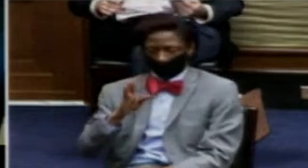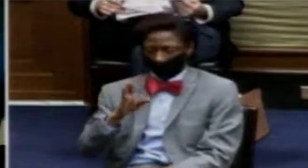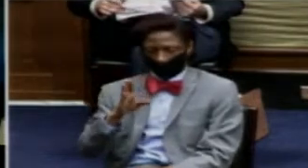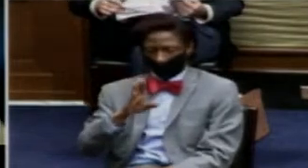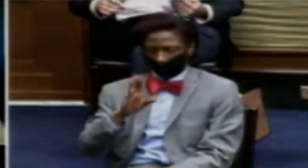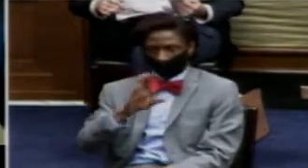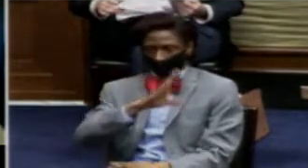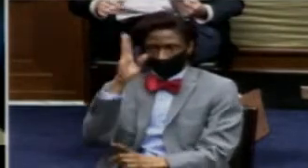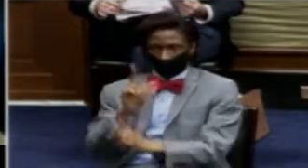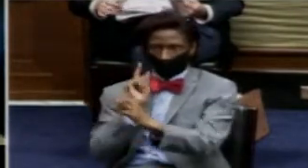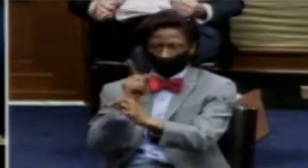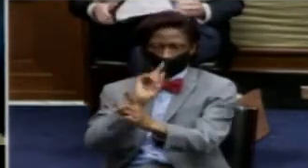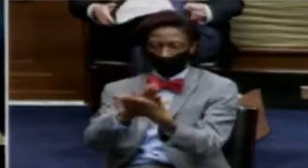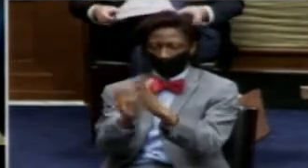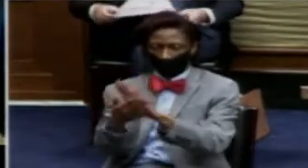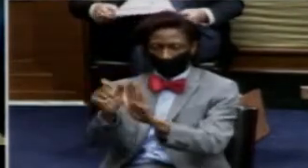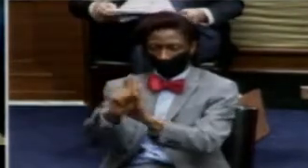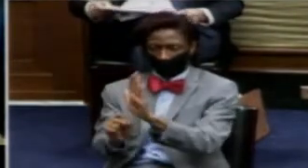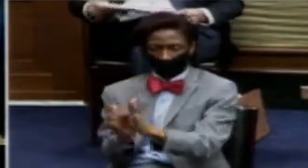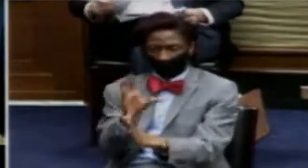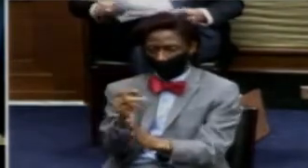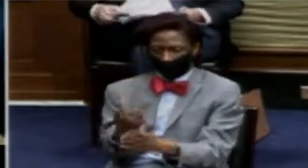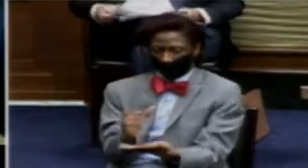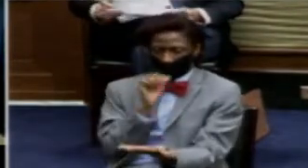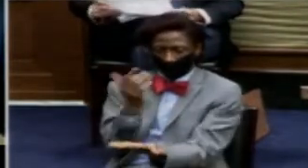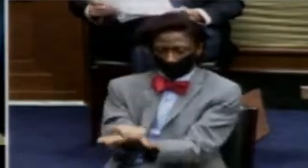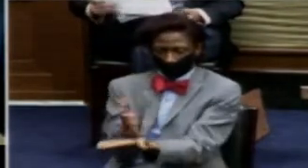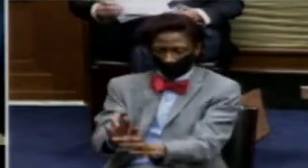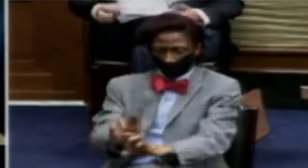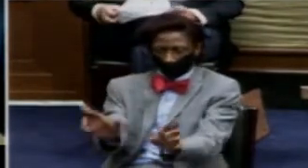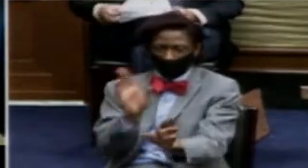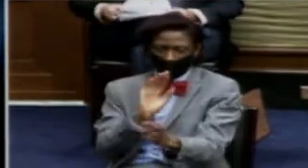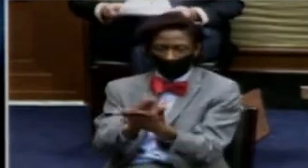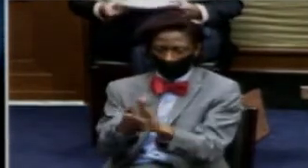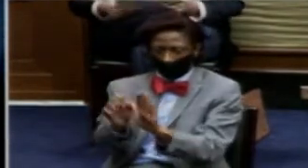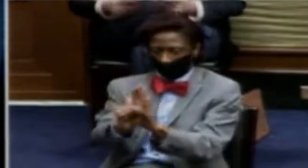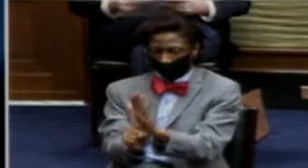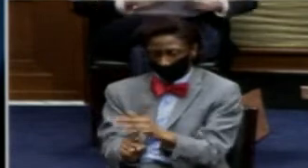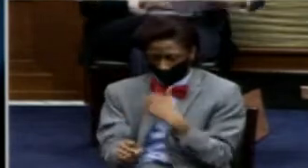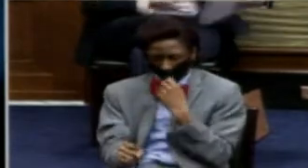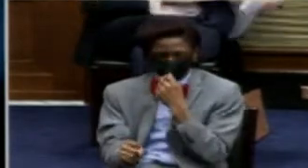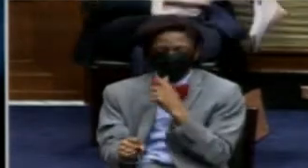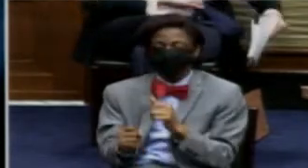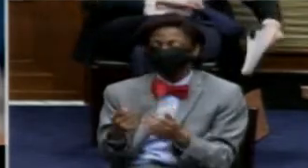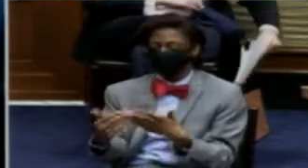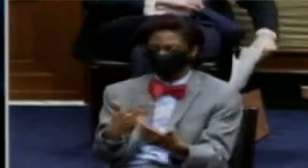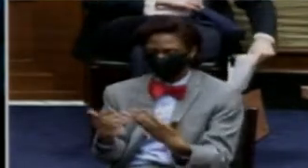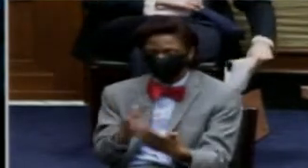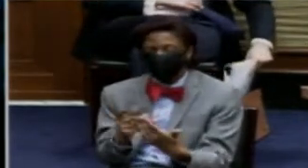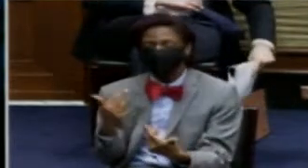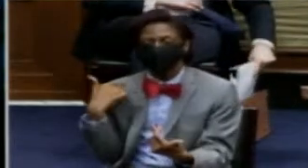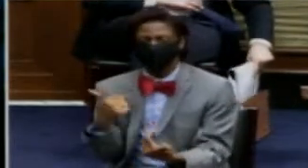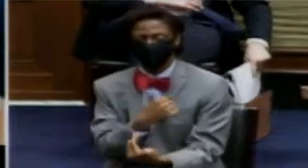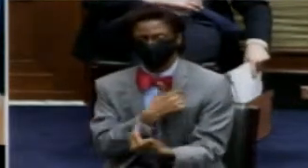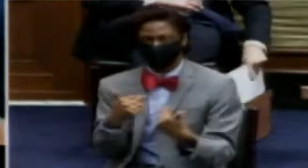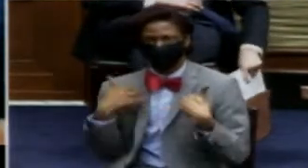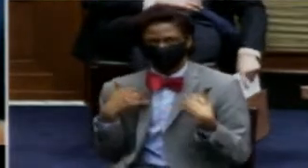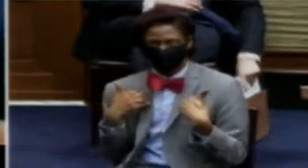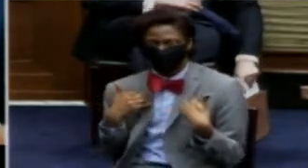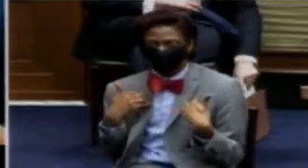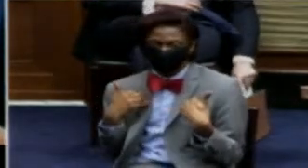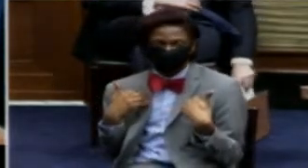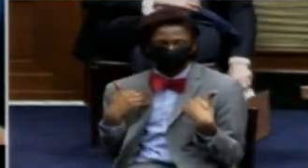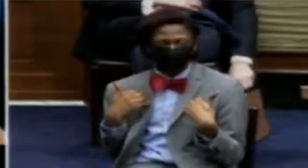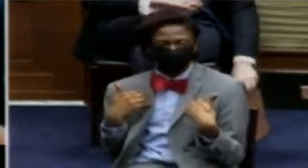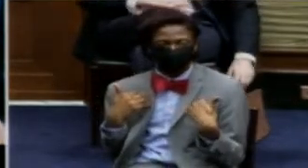has not shown it's ready for statehood. In any case, we have the things that